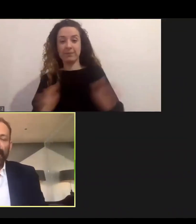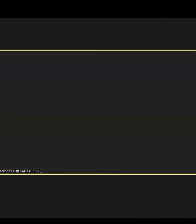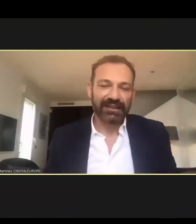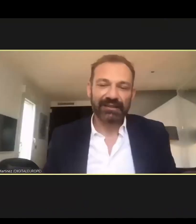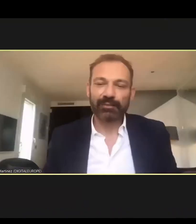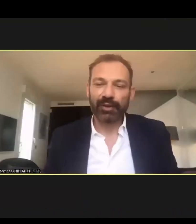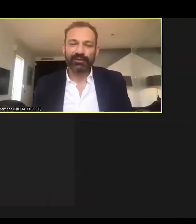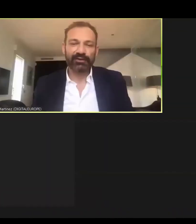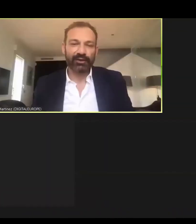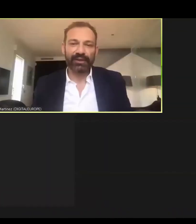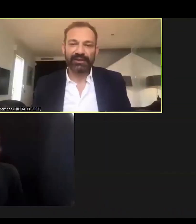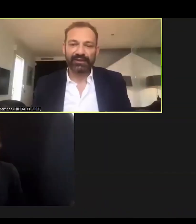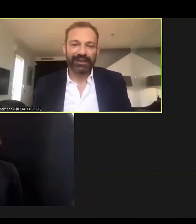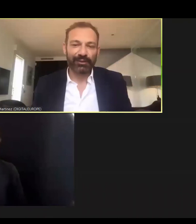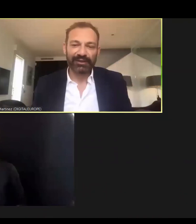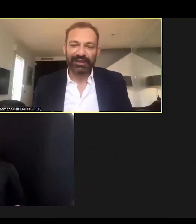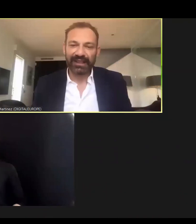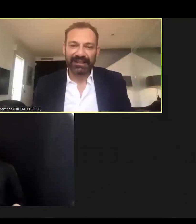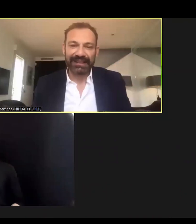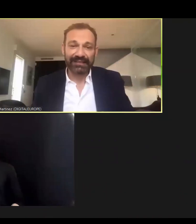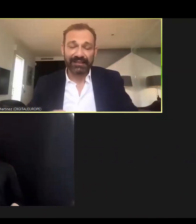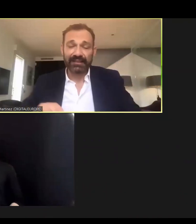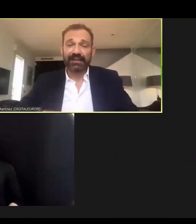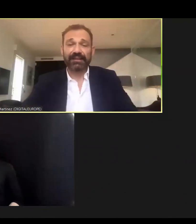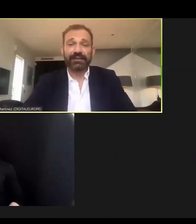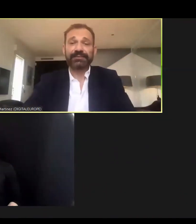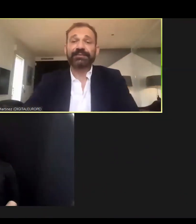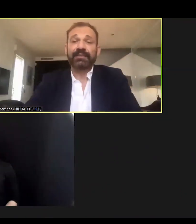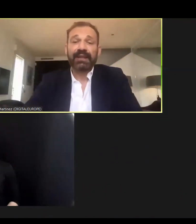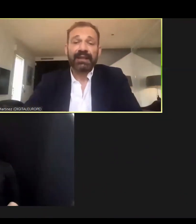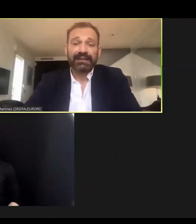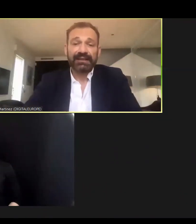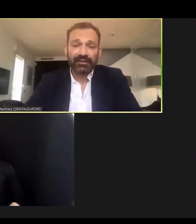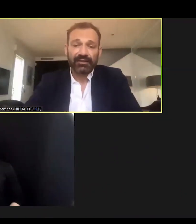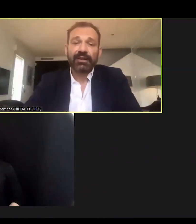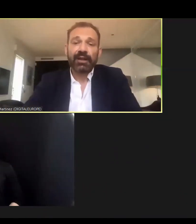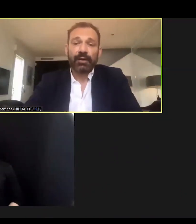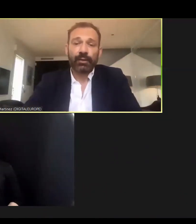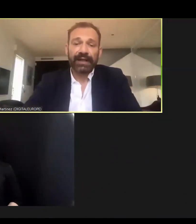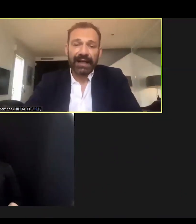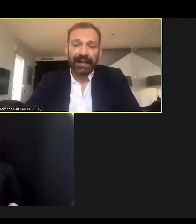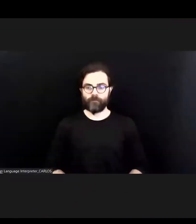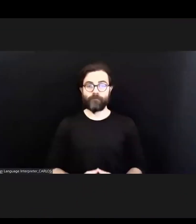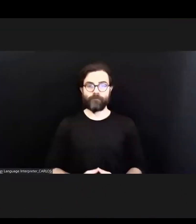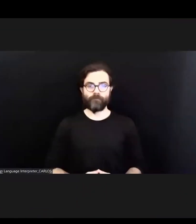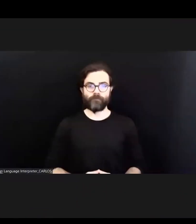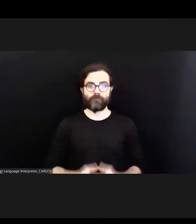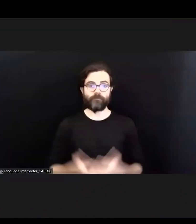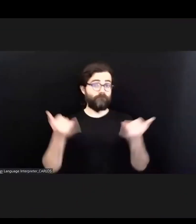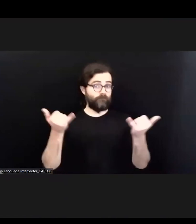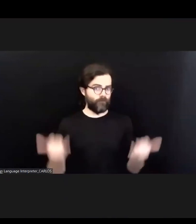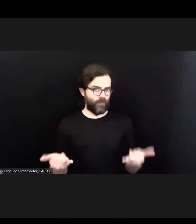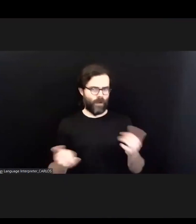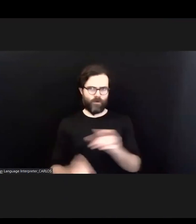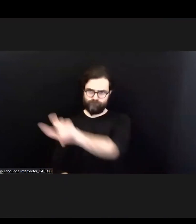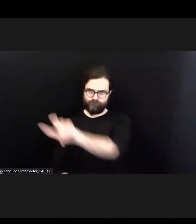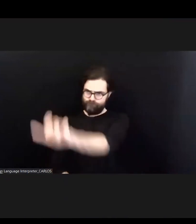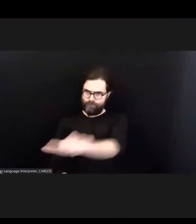field or in a field of accessibility regarding Web Accessibility Directive and European Accessibility